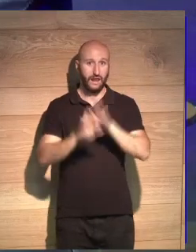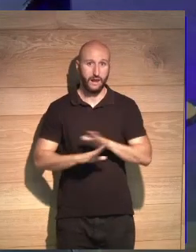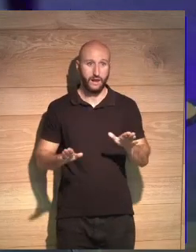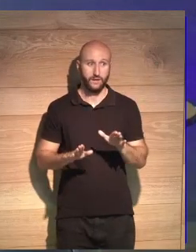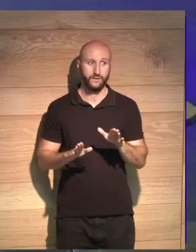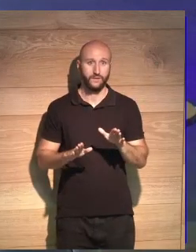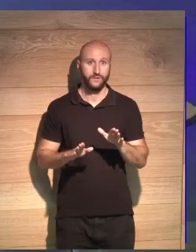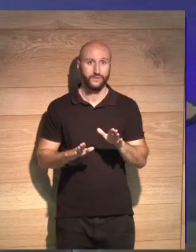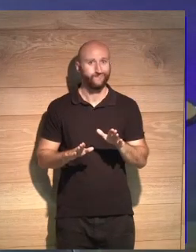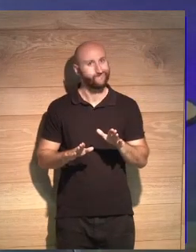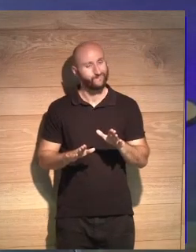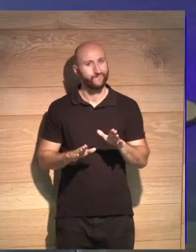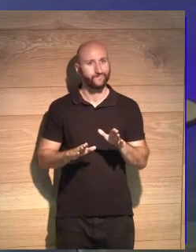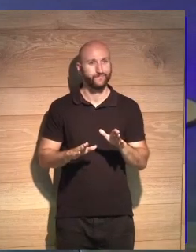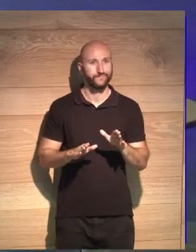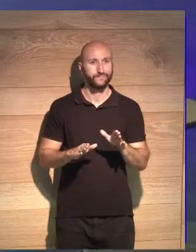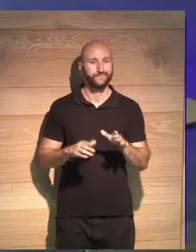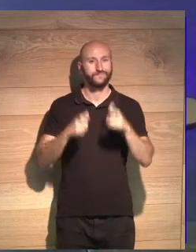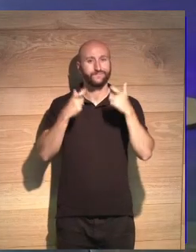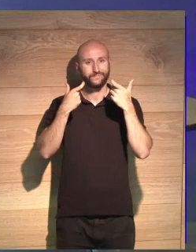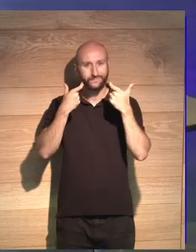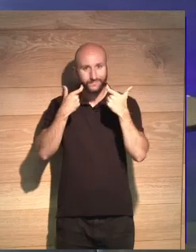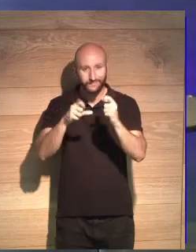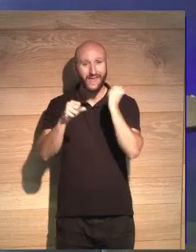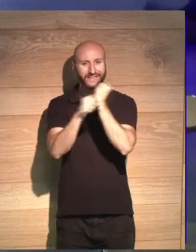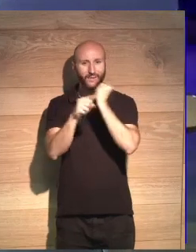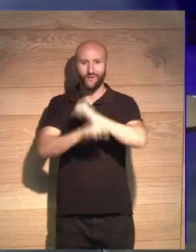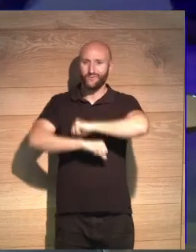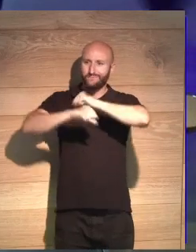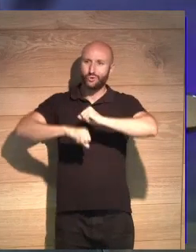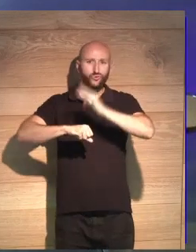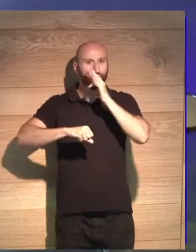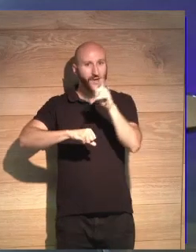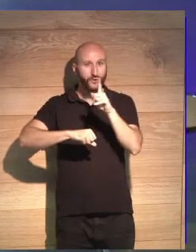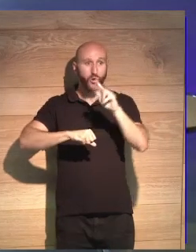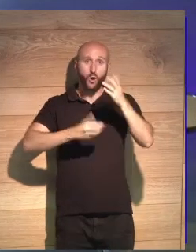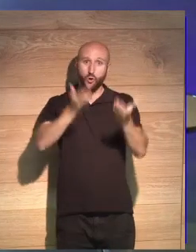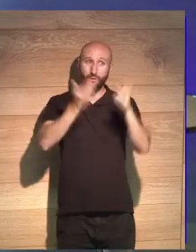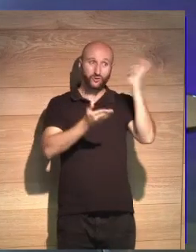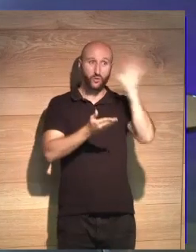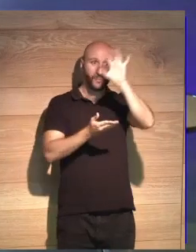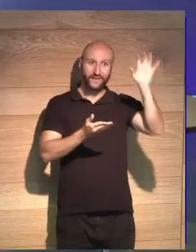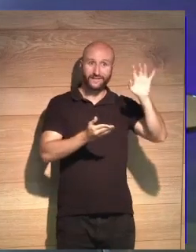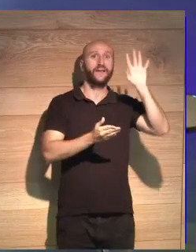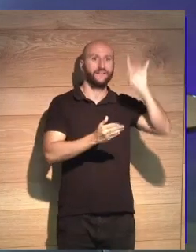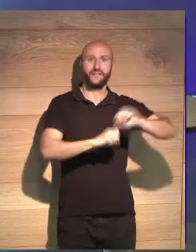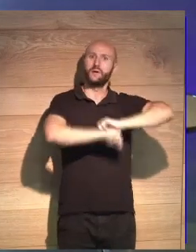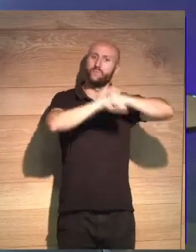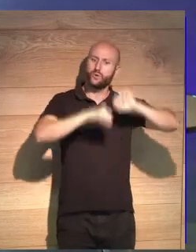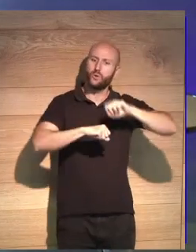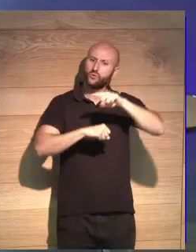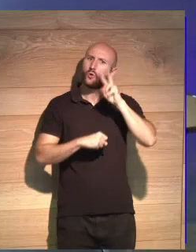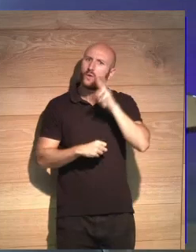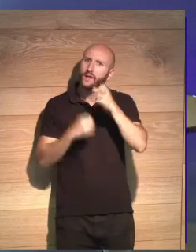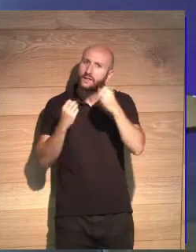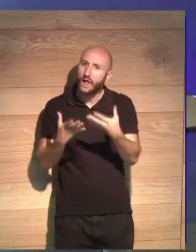Spain, because due to several reasons there is not such industrial fabric as compared to other